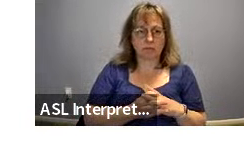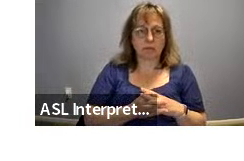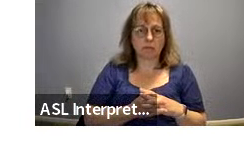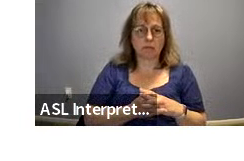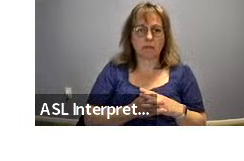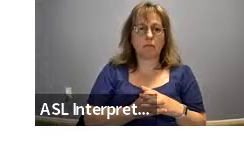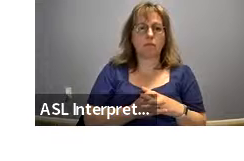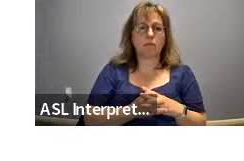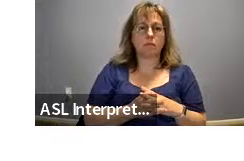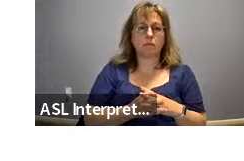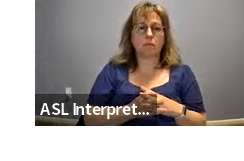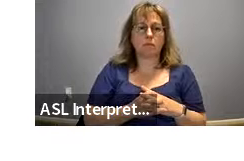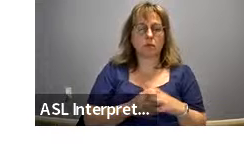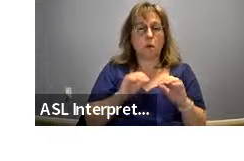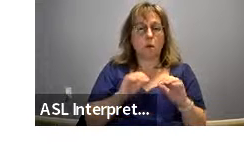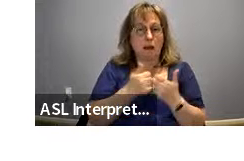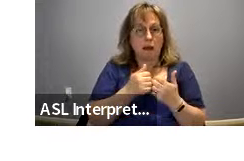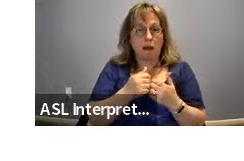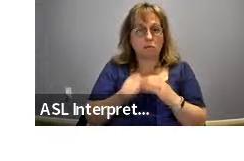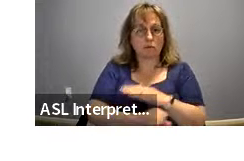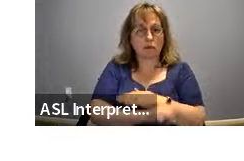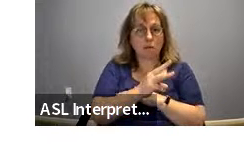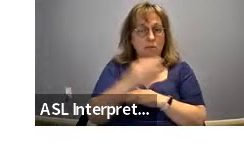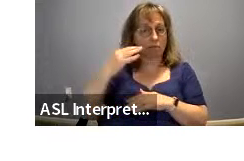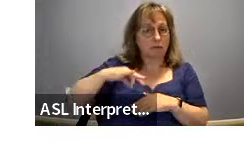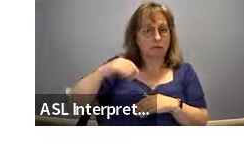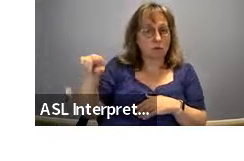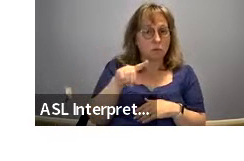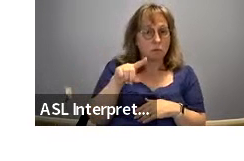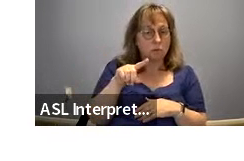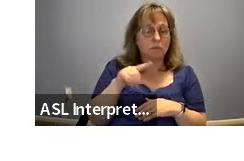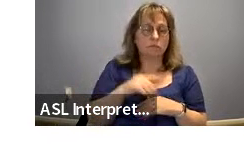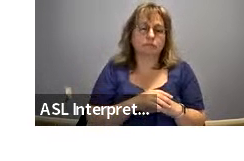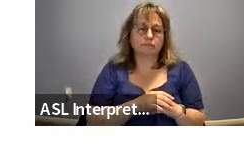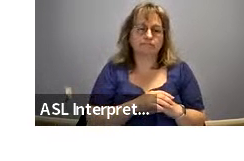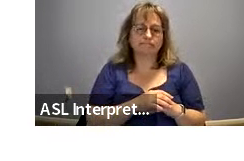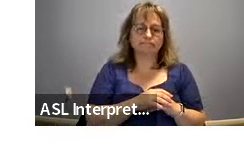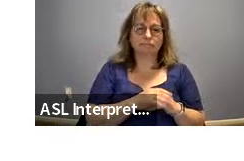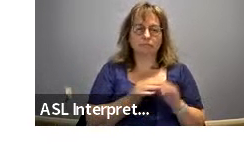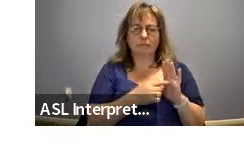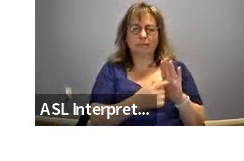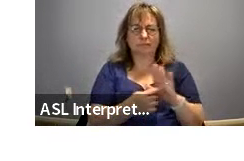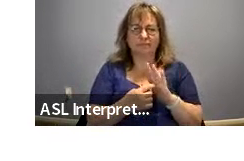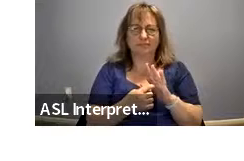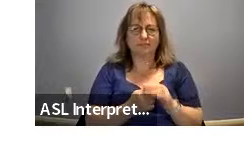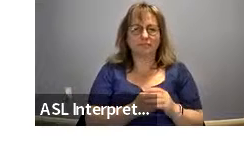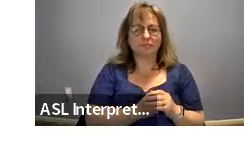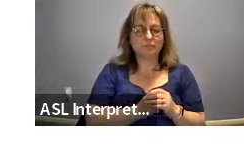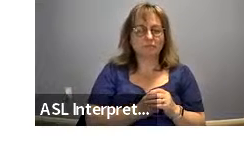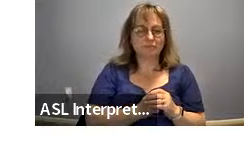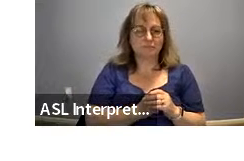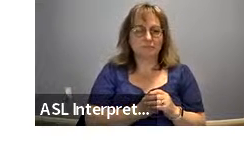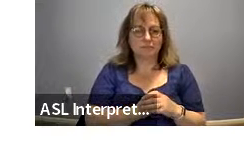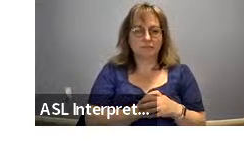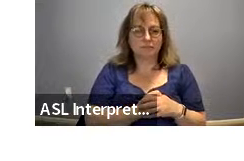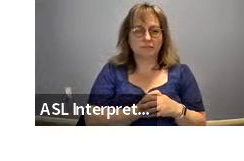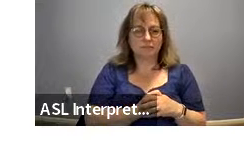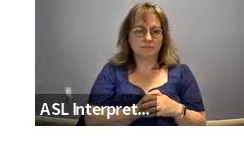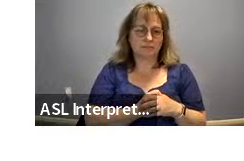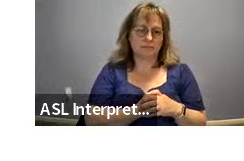So what can Skyward do for you? Let's take a tour. So the first question you might